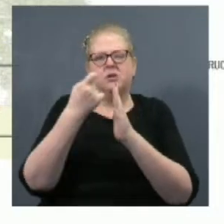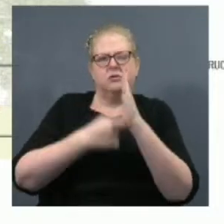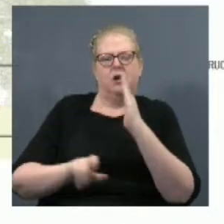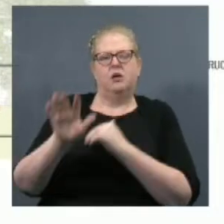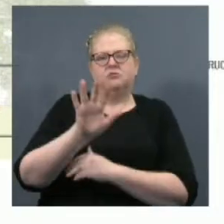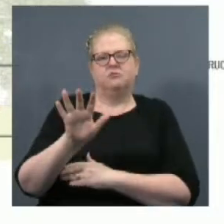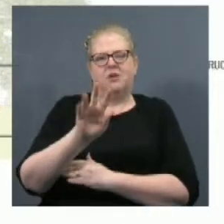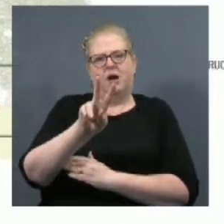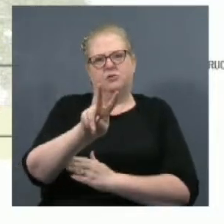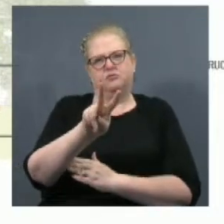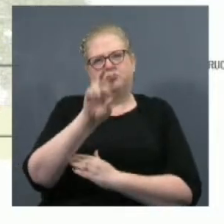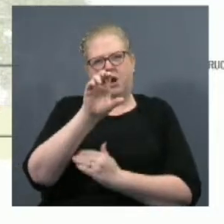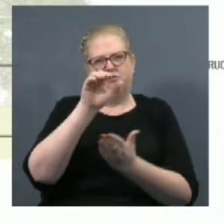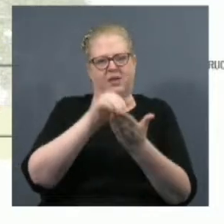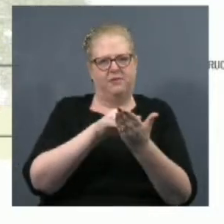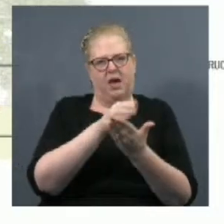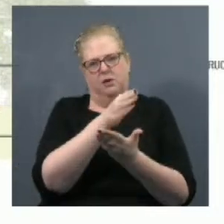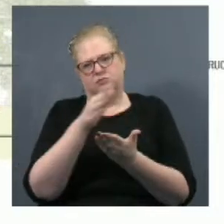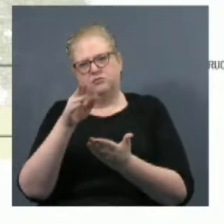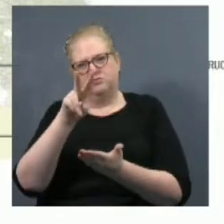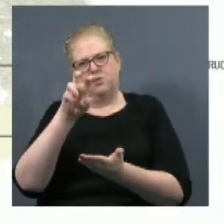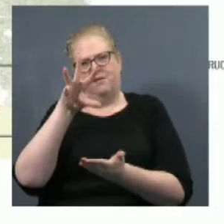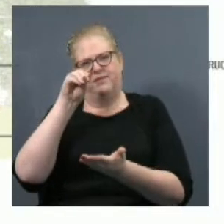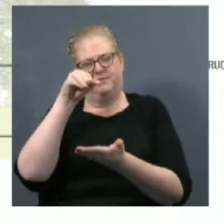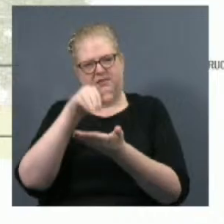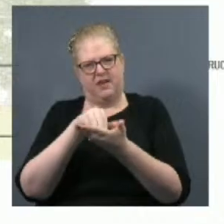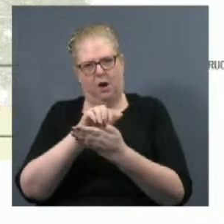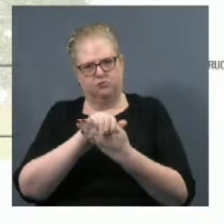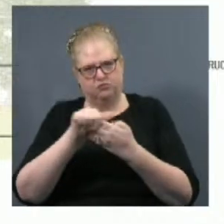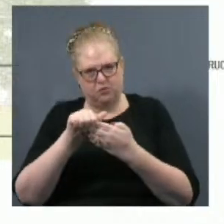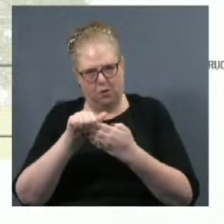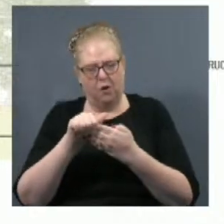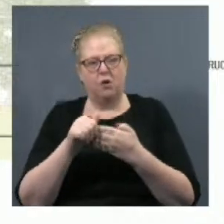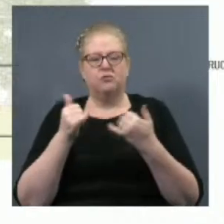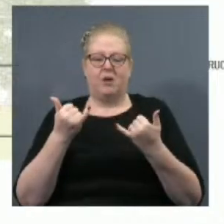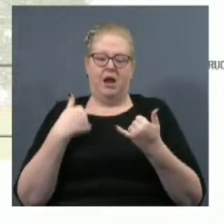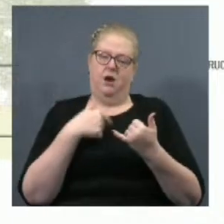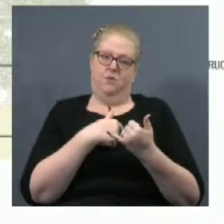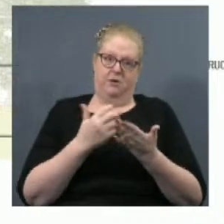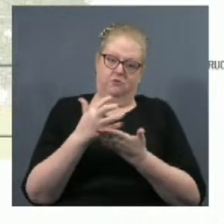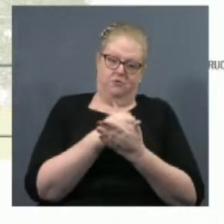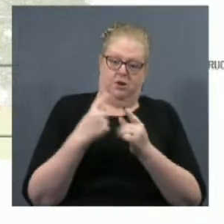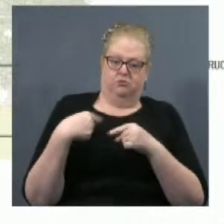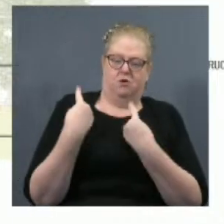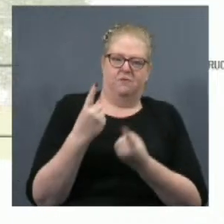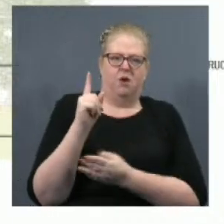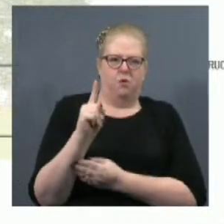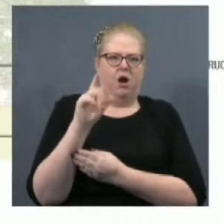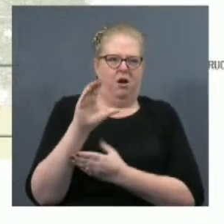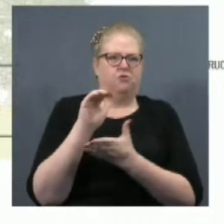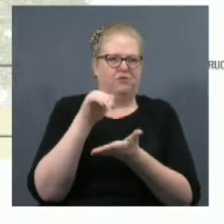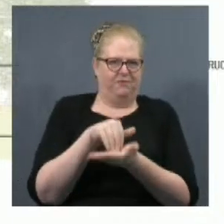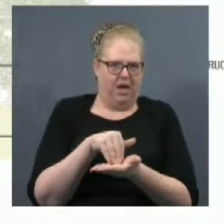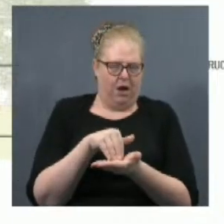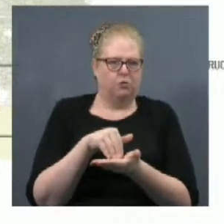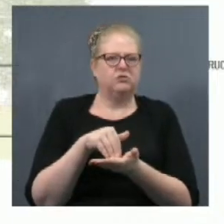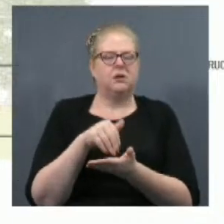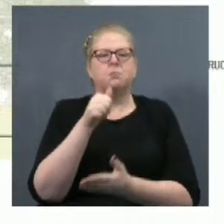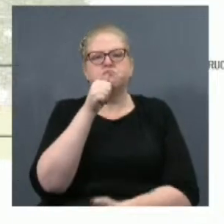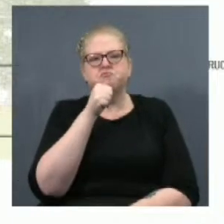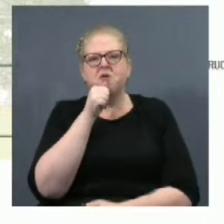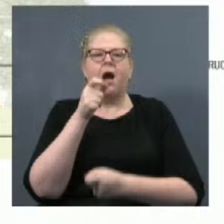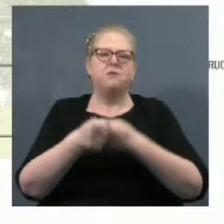$250,000. We've raised about $100,000 at this point. We have private donors, and